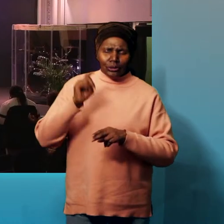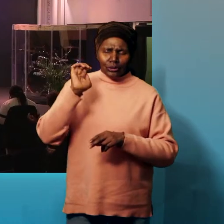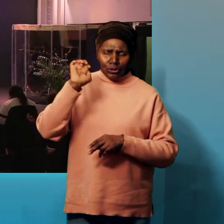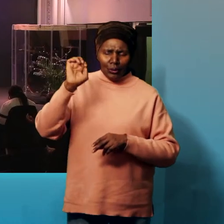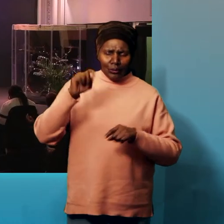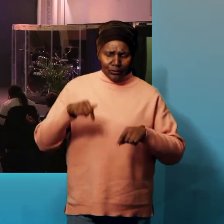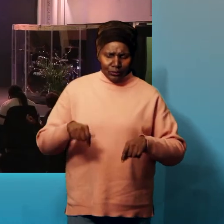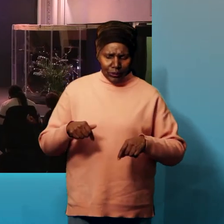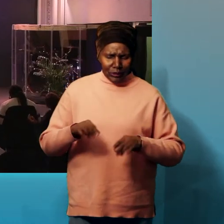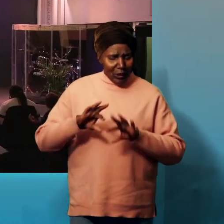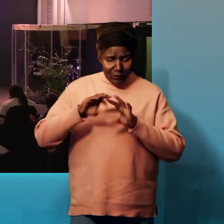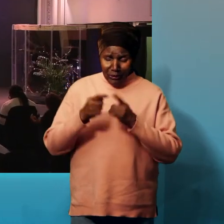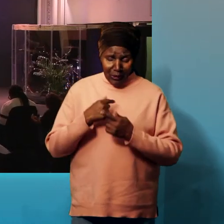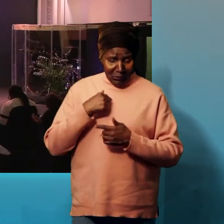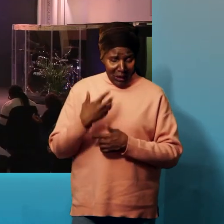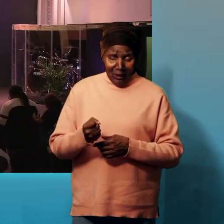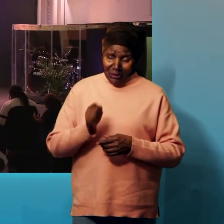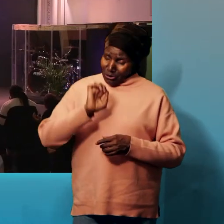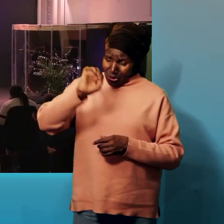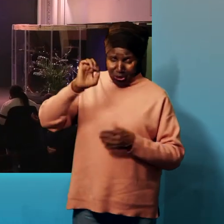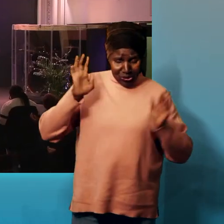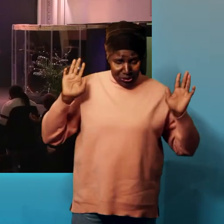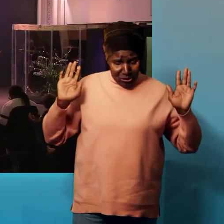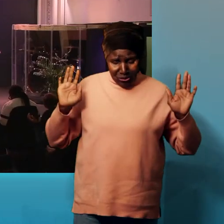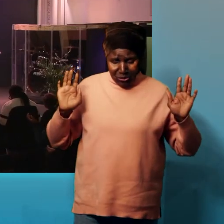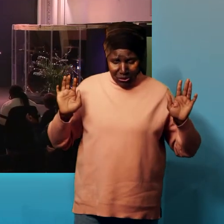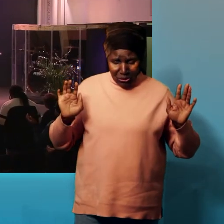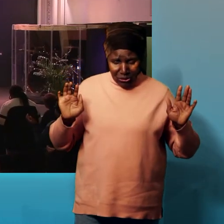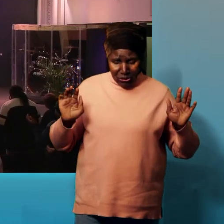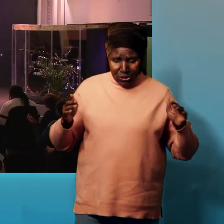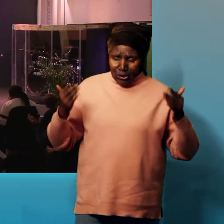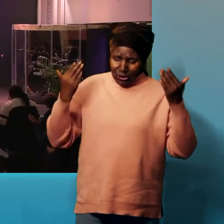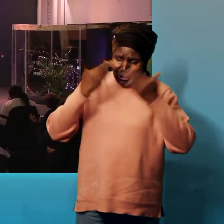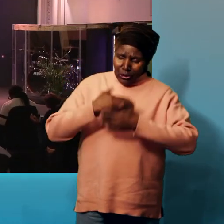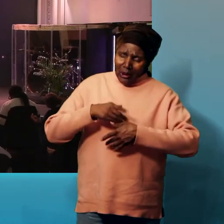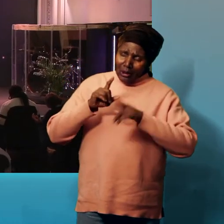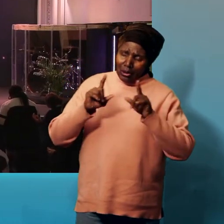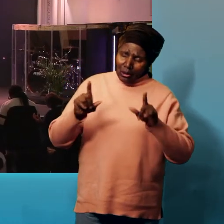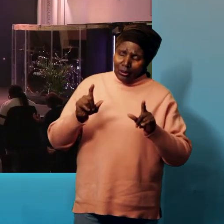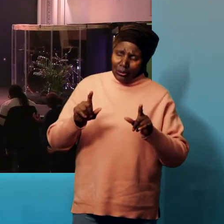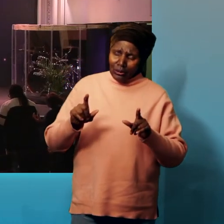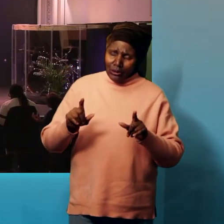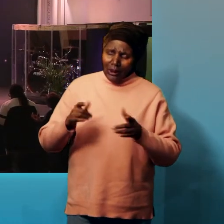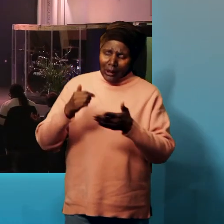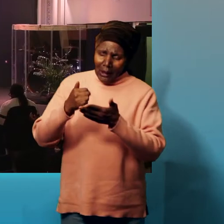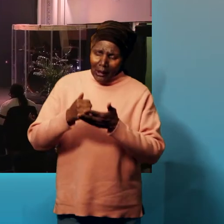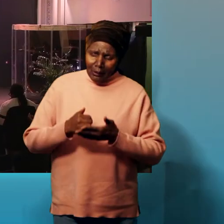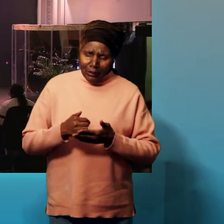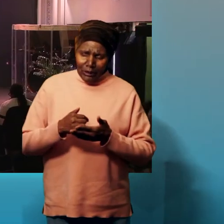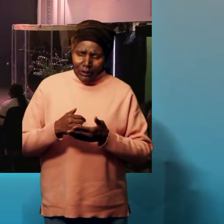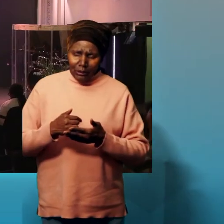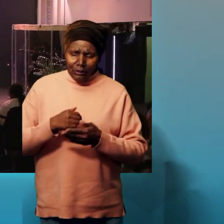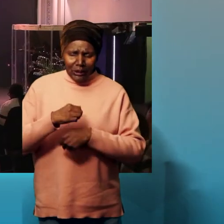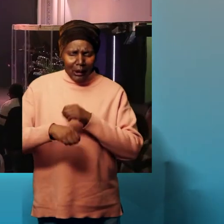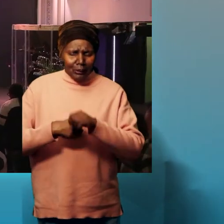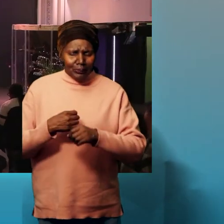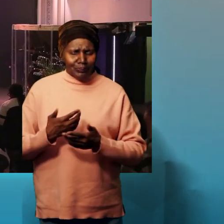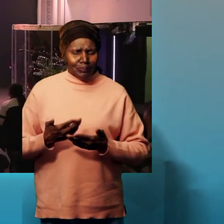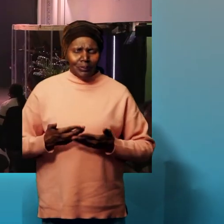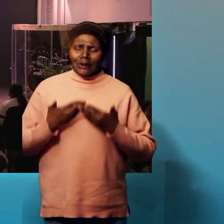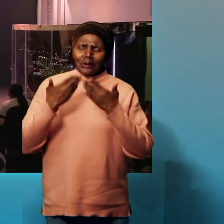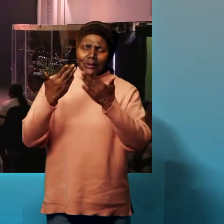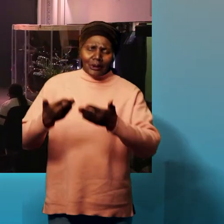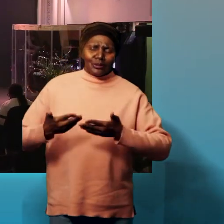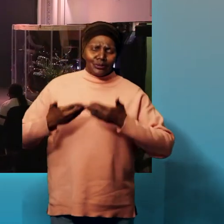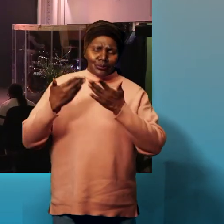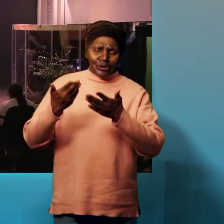is yours anyway. And so tonight, Lord, would you help me to be someone that is sacrificial in my walk, sacrificial in my